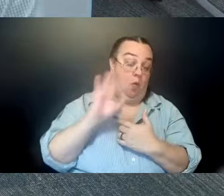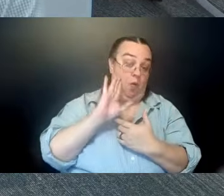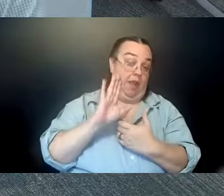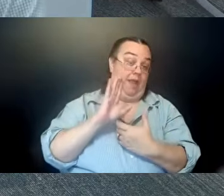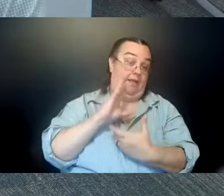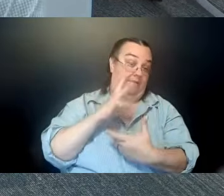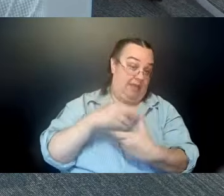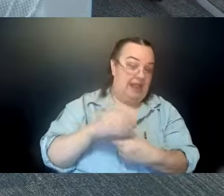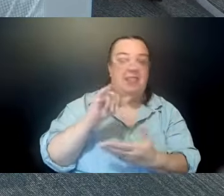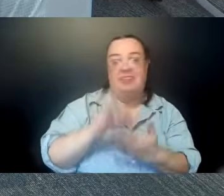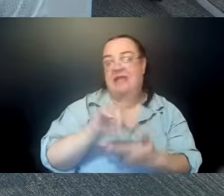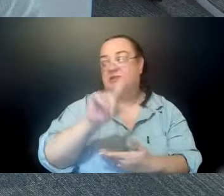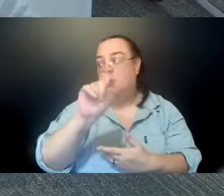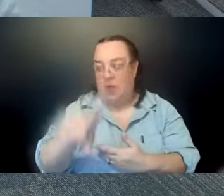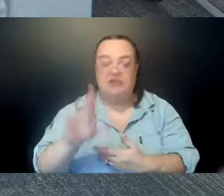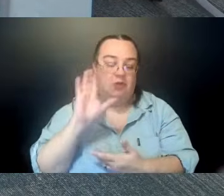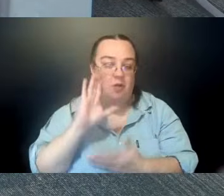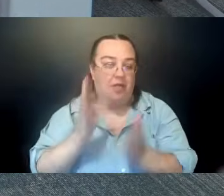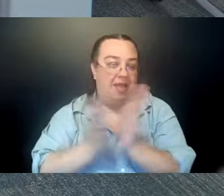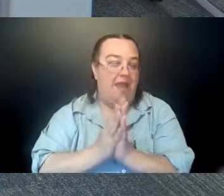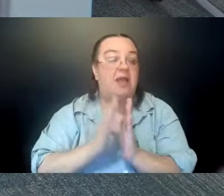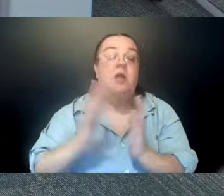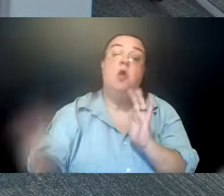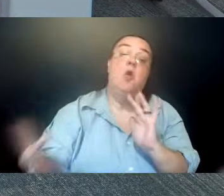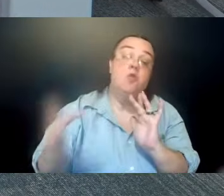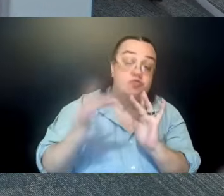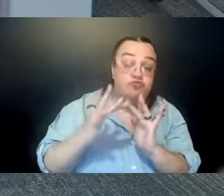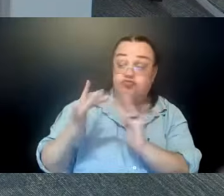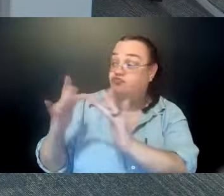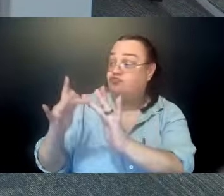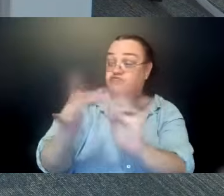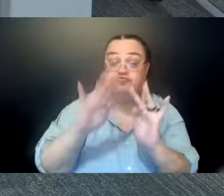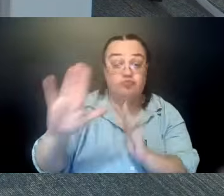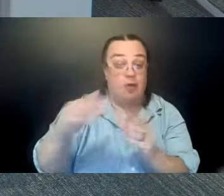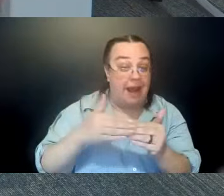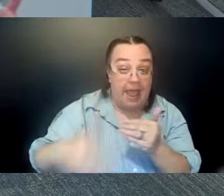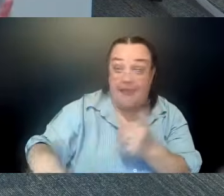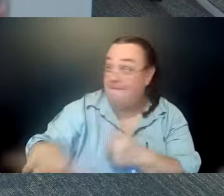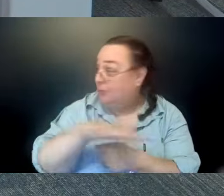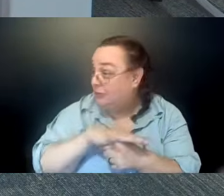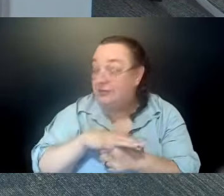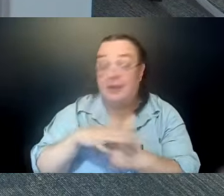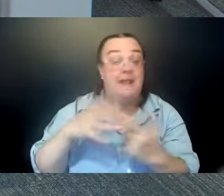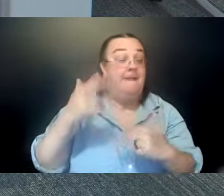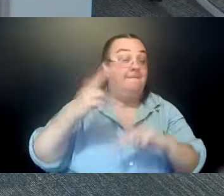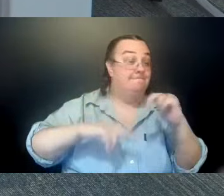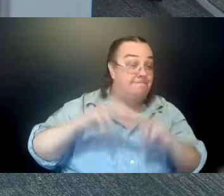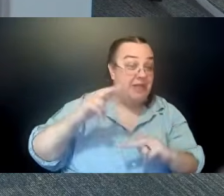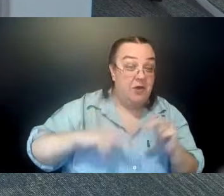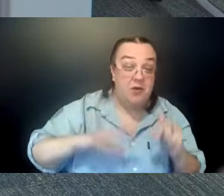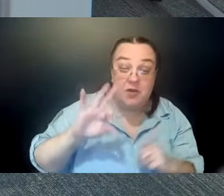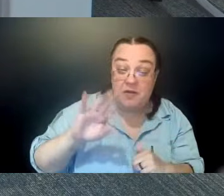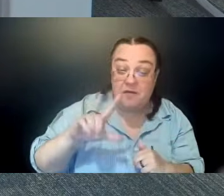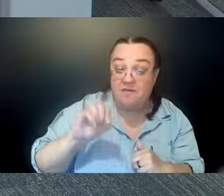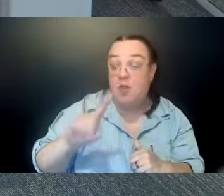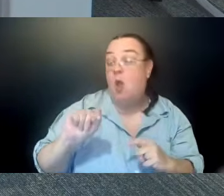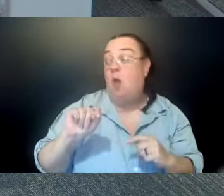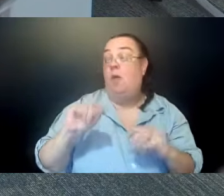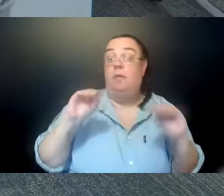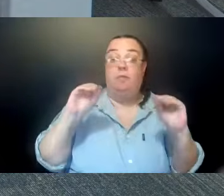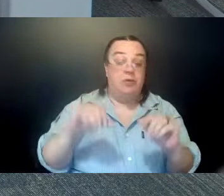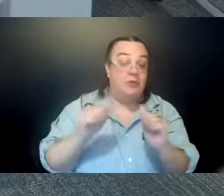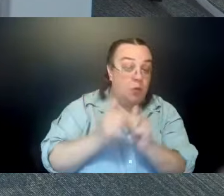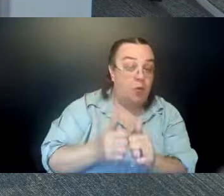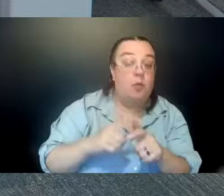ask you. So reach out to your neighbors, build a float, put it together, and then